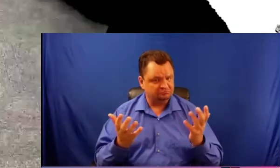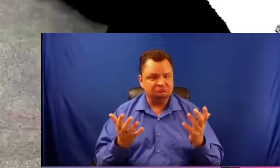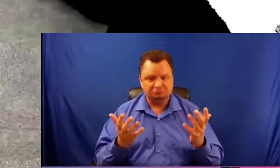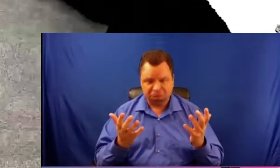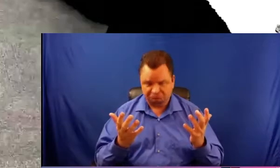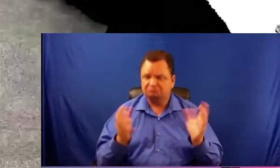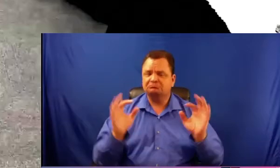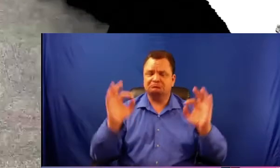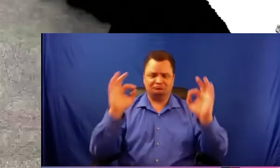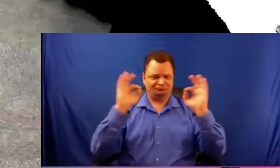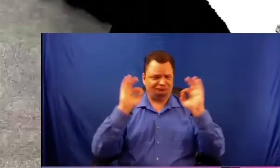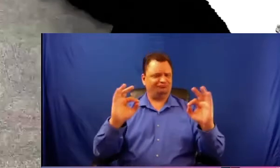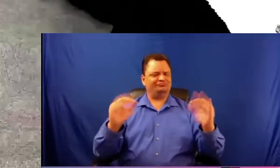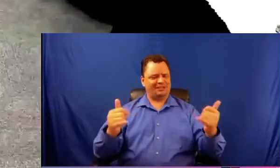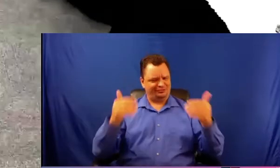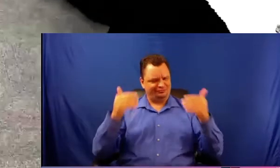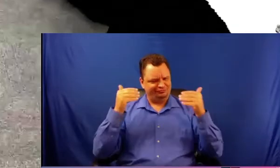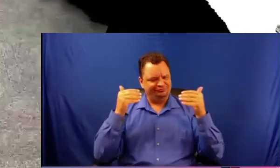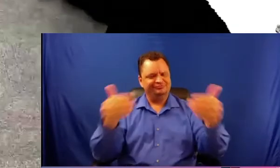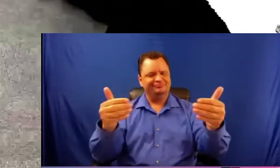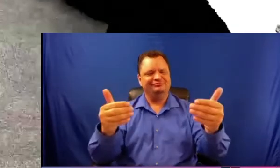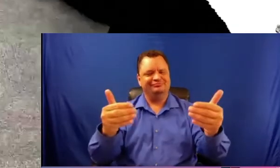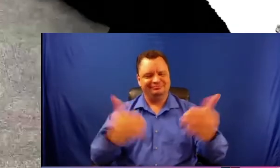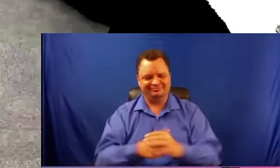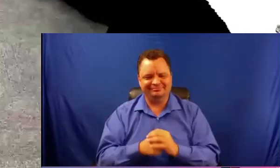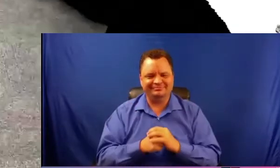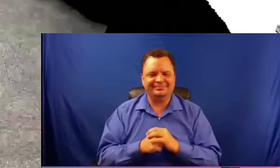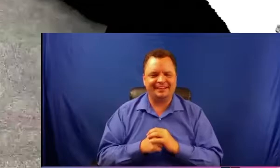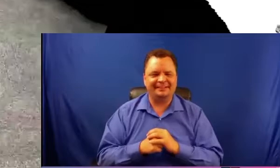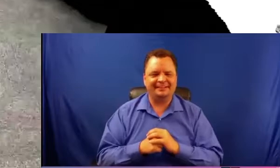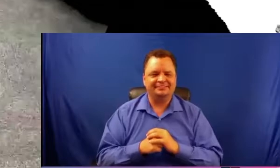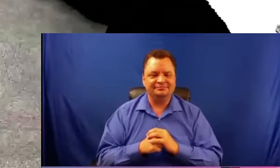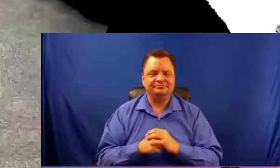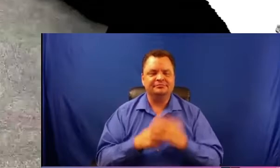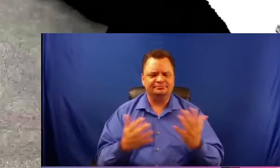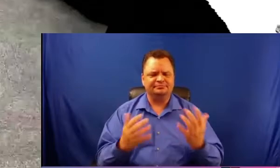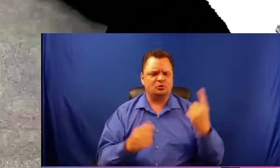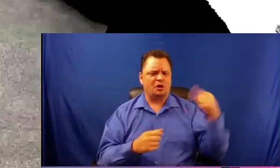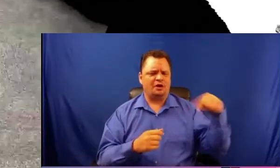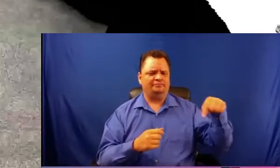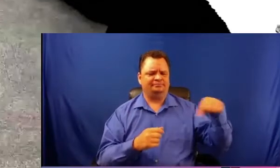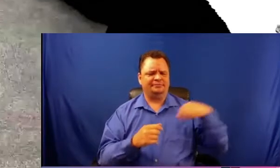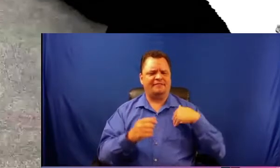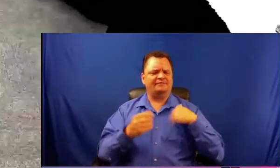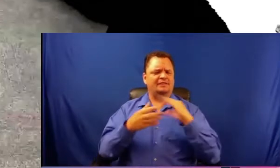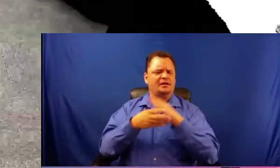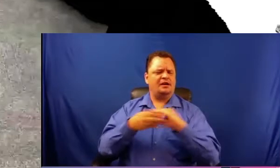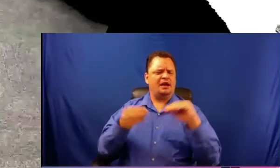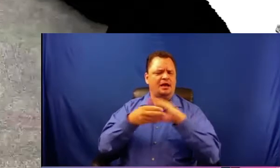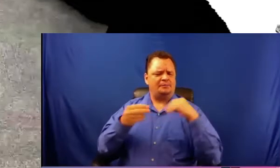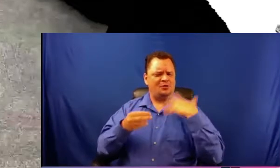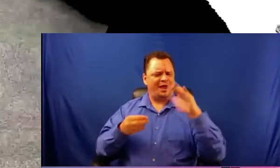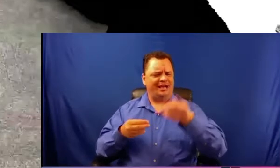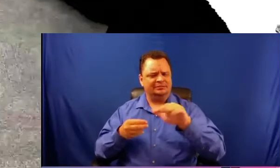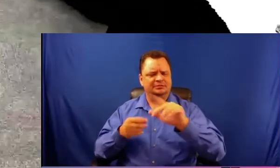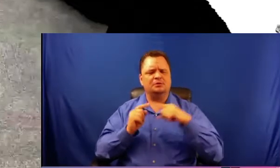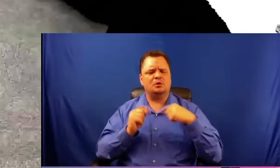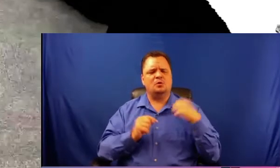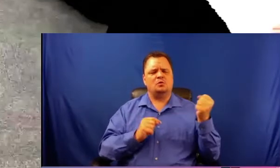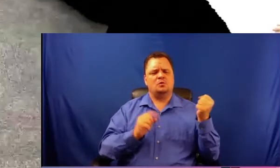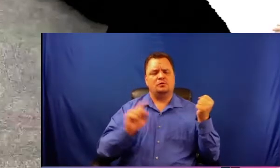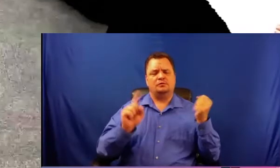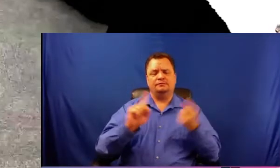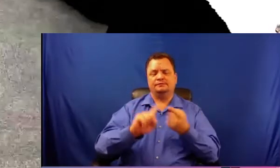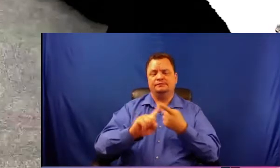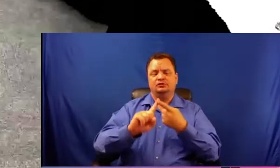I have a comment. I'll hold on to that because I'd like to introduce City Council Member Dave Donaldson as our